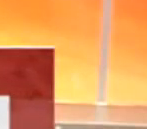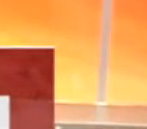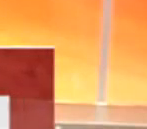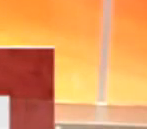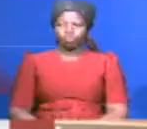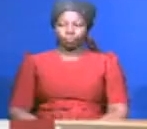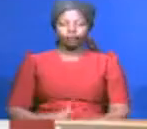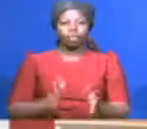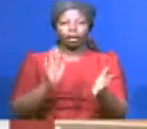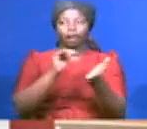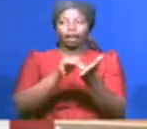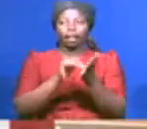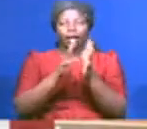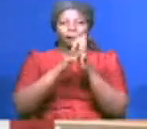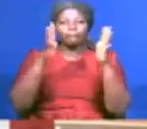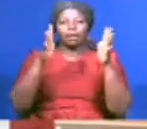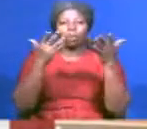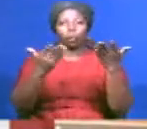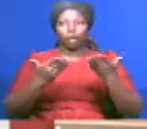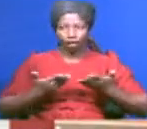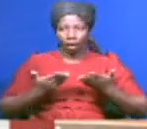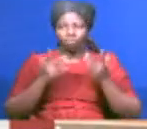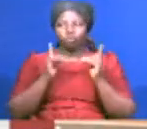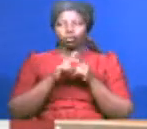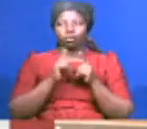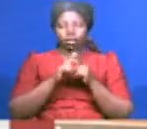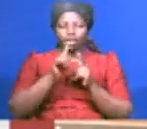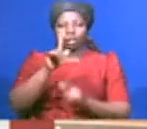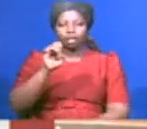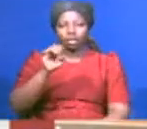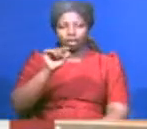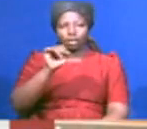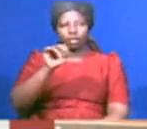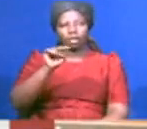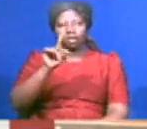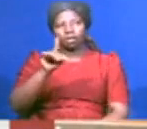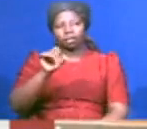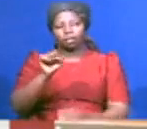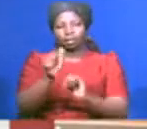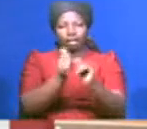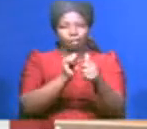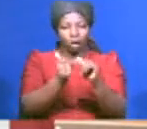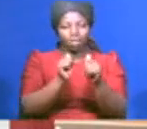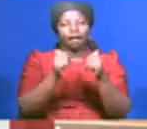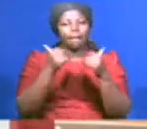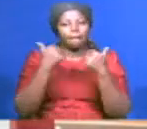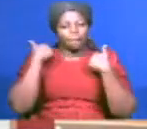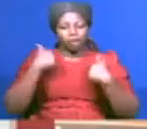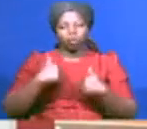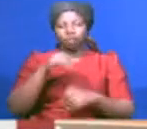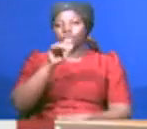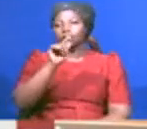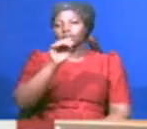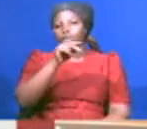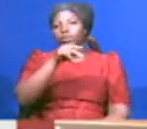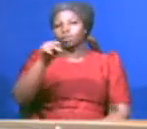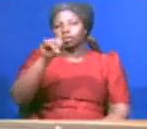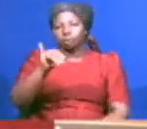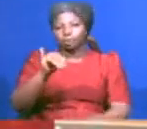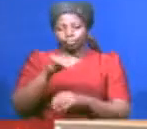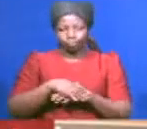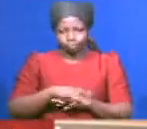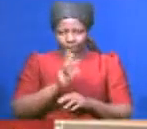Now, once again, it's a big welcome to the Legends Edition, and this is Sports, and I'm Topi Liambila. The Kenya Premier